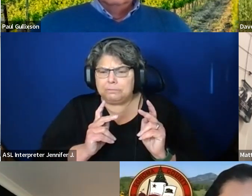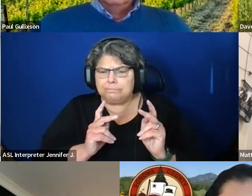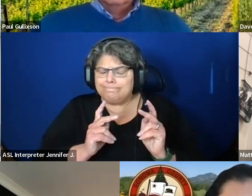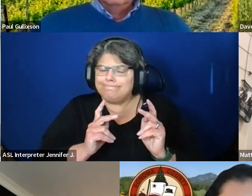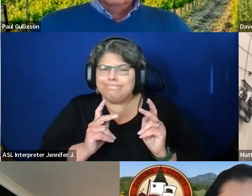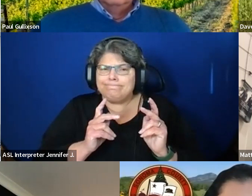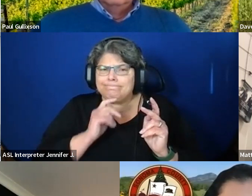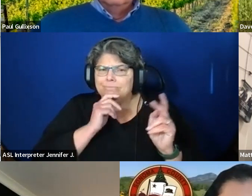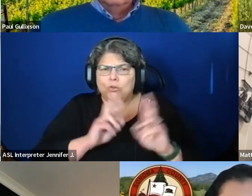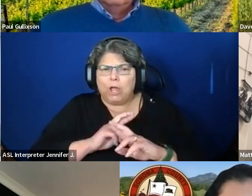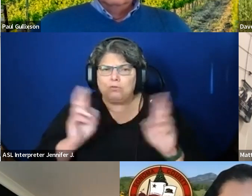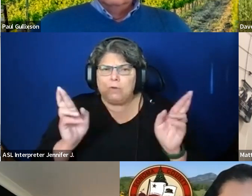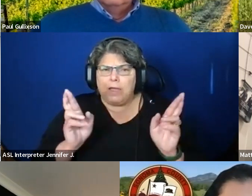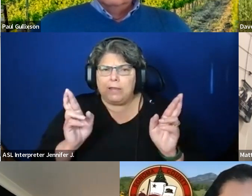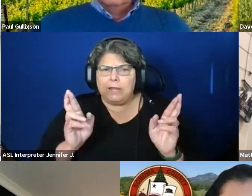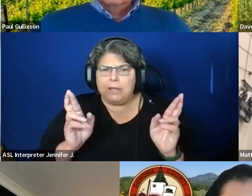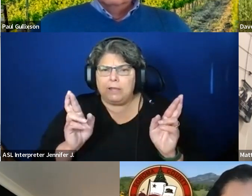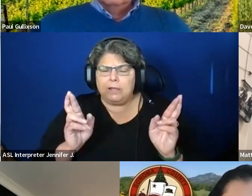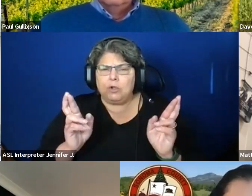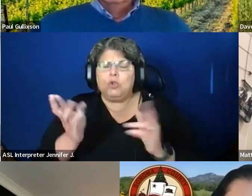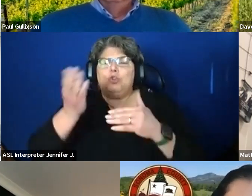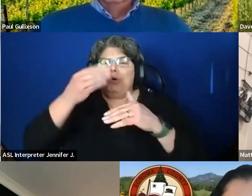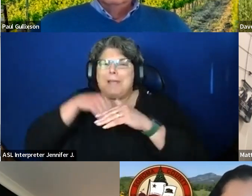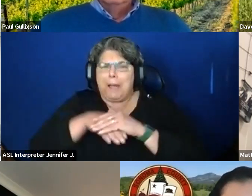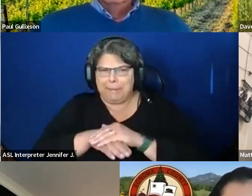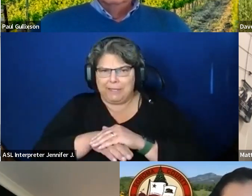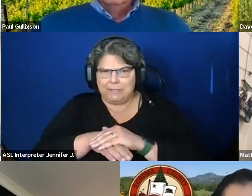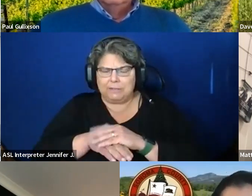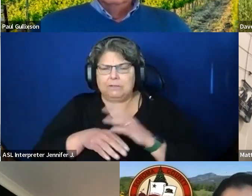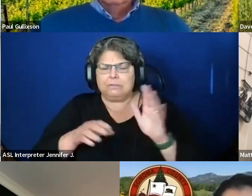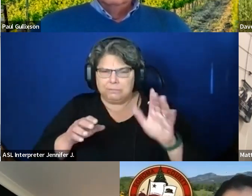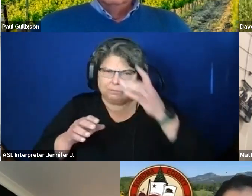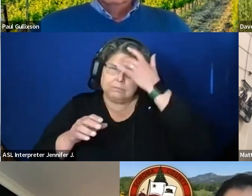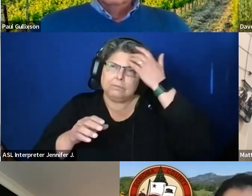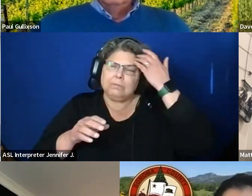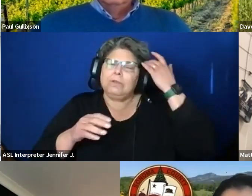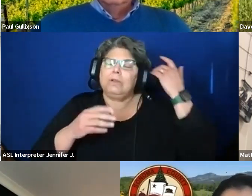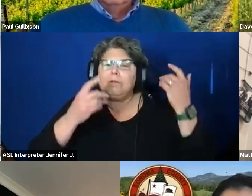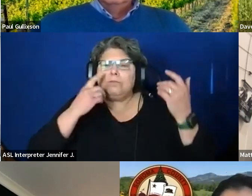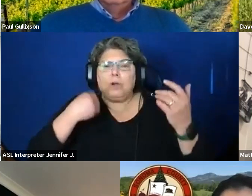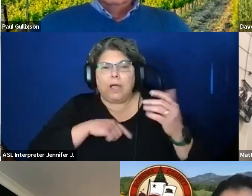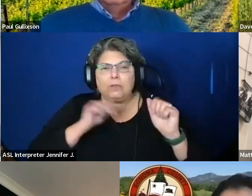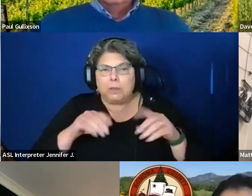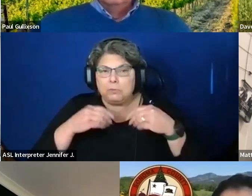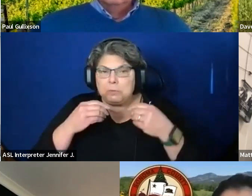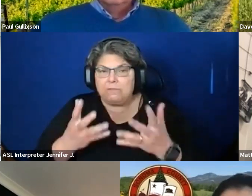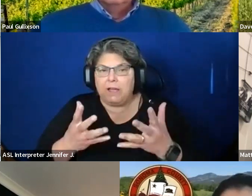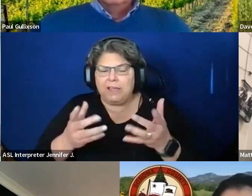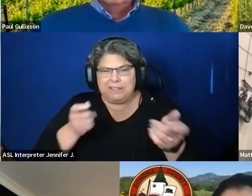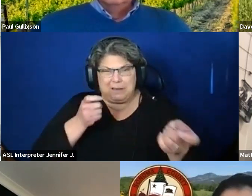aren't ready to necessarily come in. And so for us to be able to provide such a